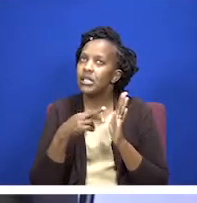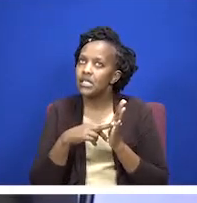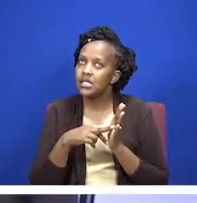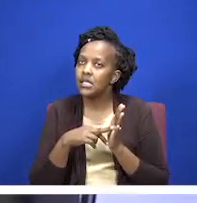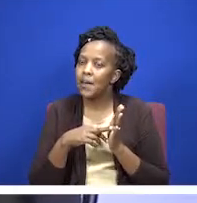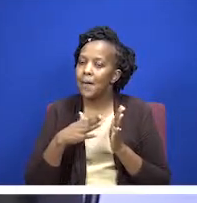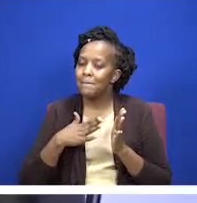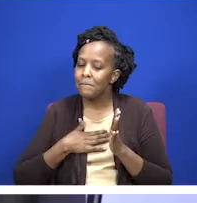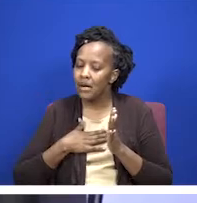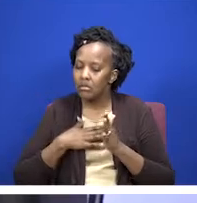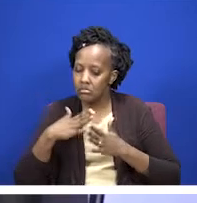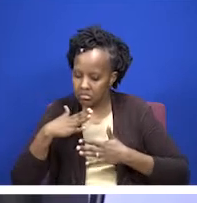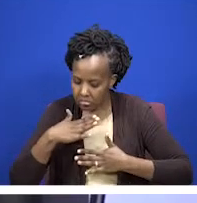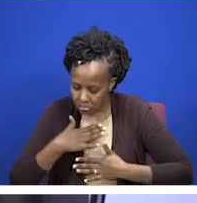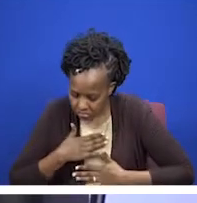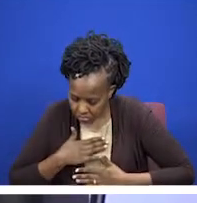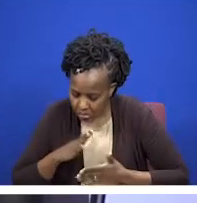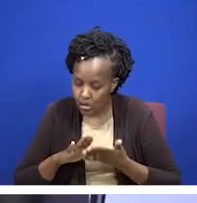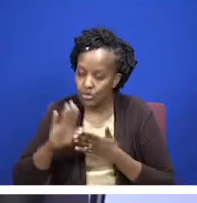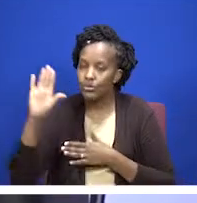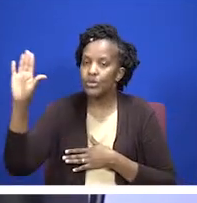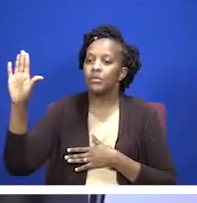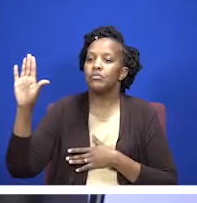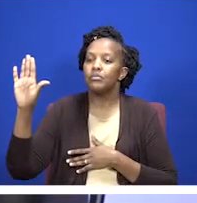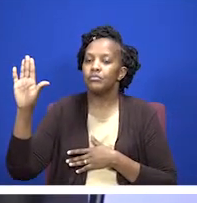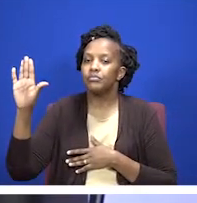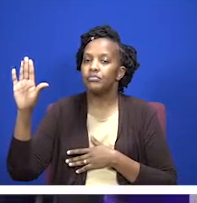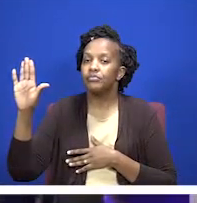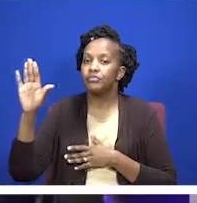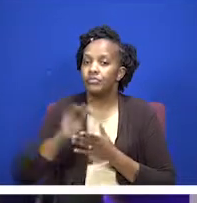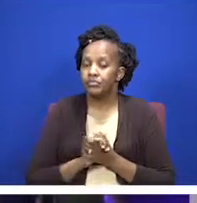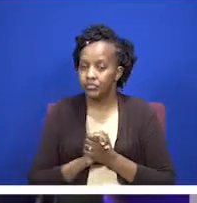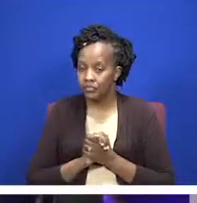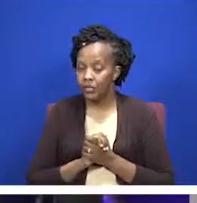total position of me as Lord and Savior. Very good. So